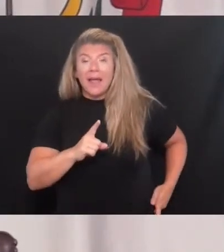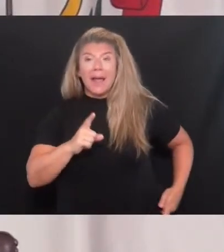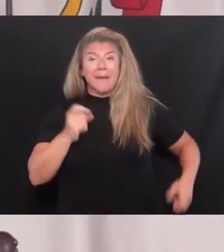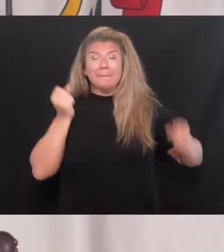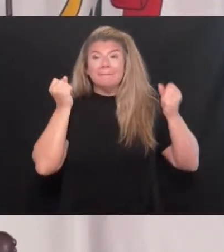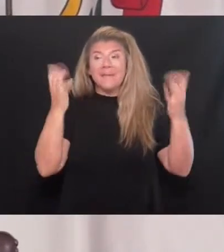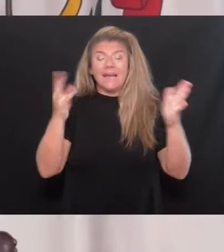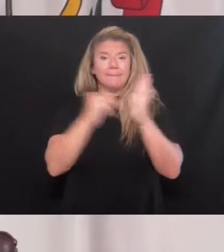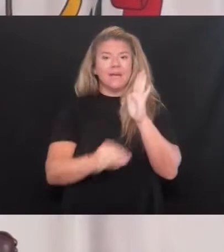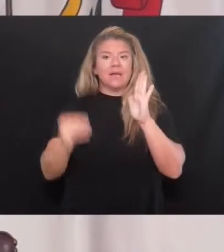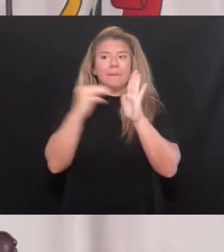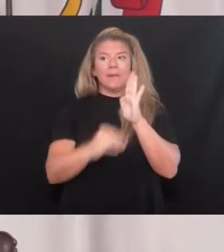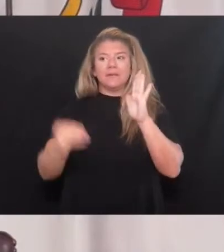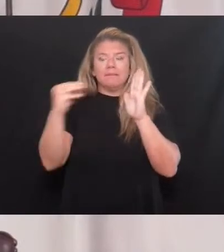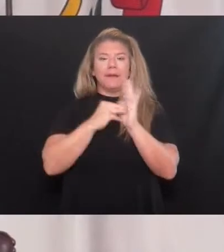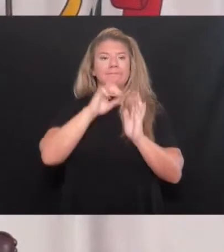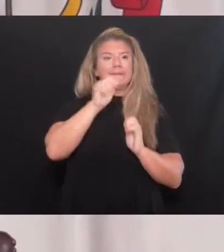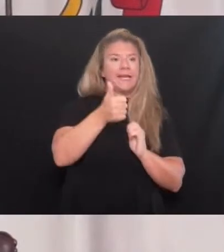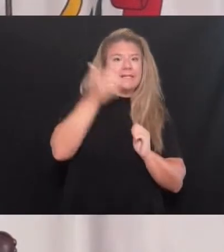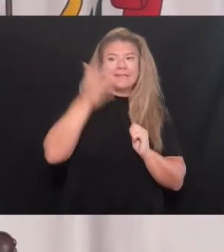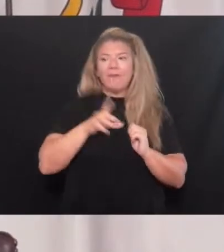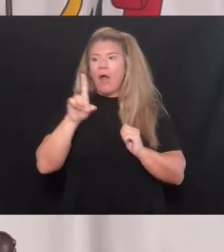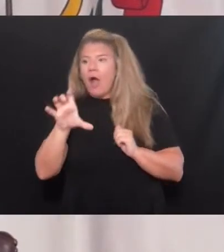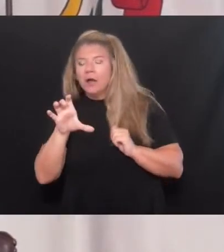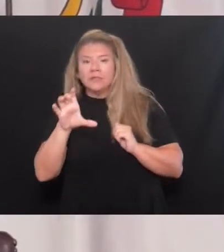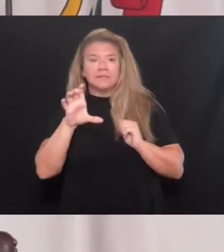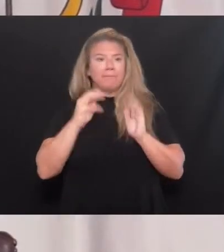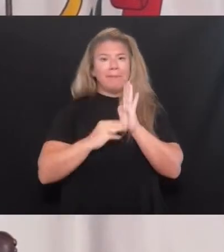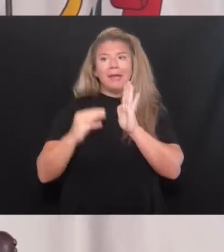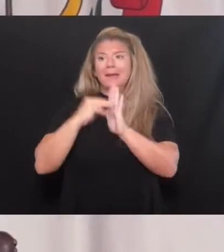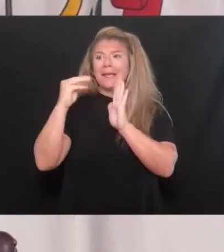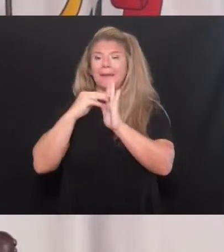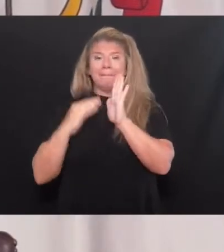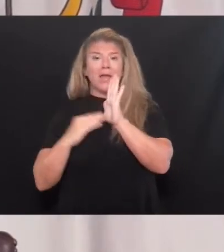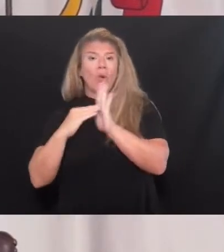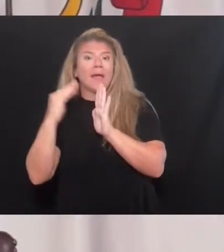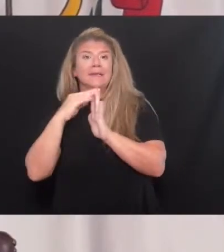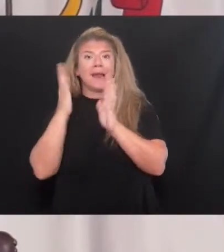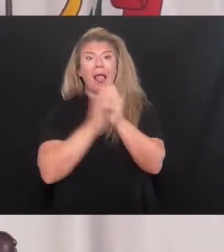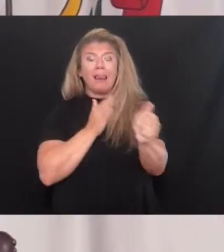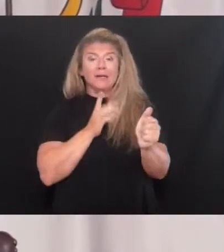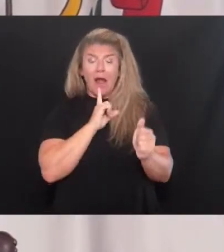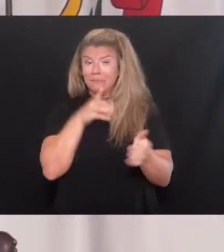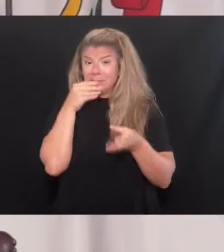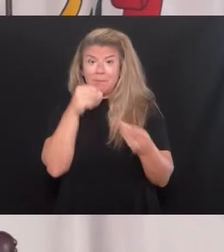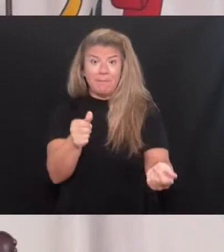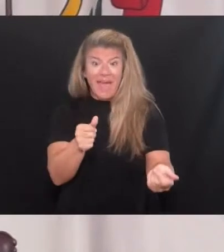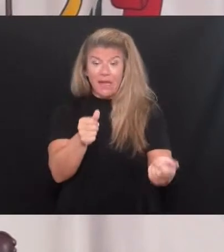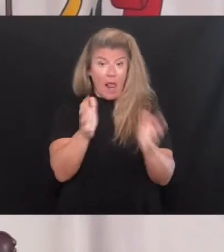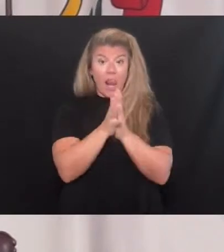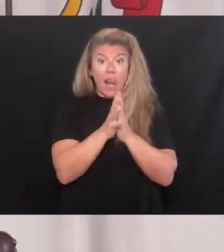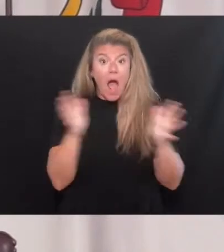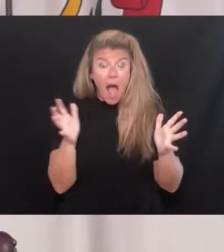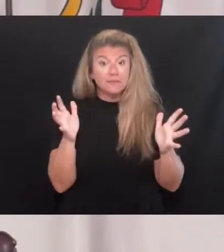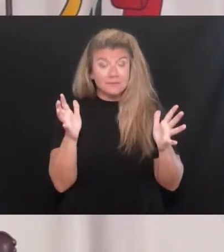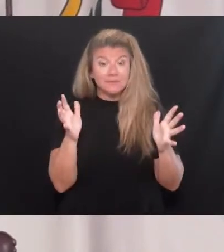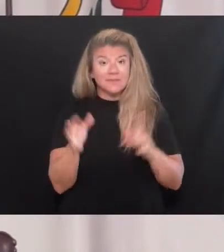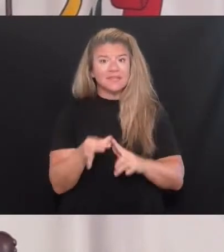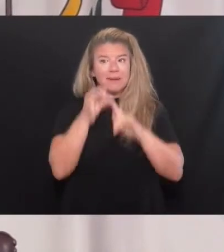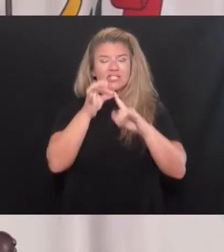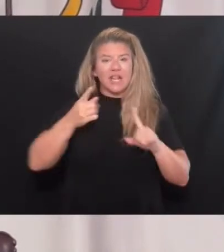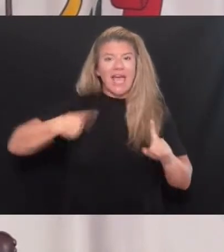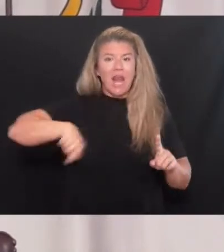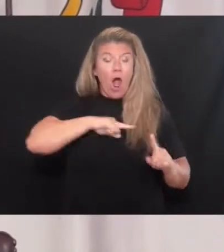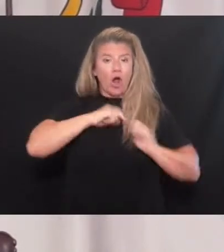and tens and tens, if not hundreds or billions of dollars are being spent like crazy, especially in our